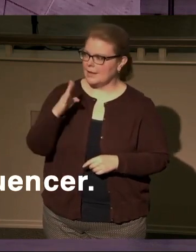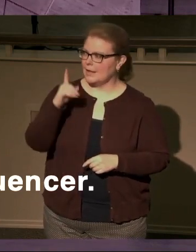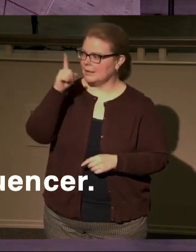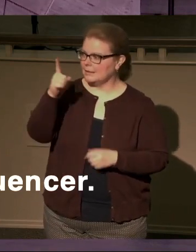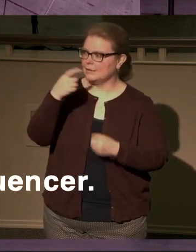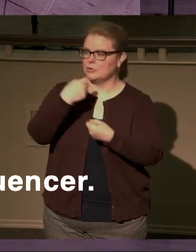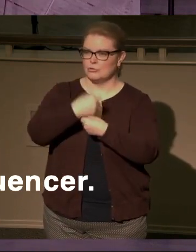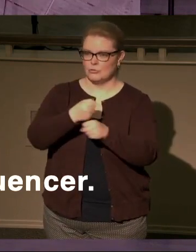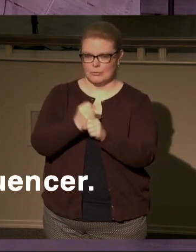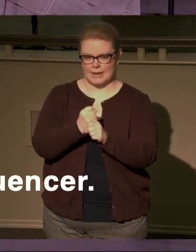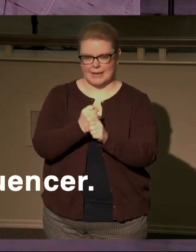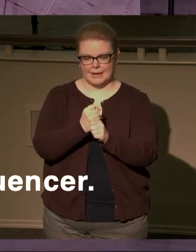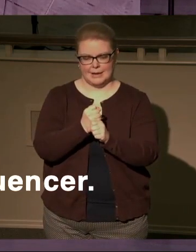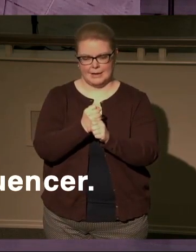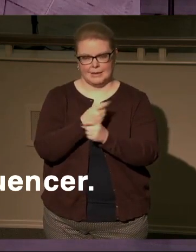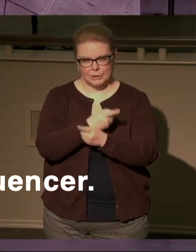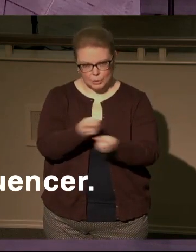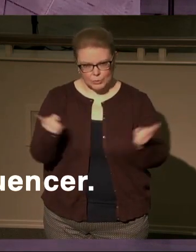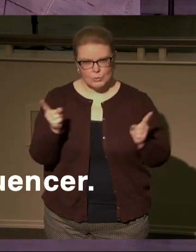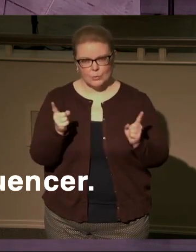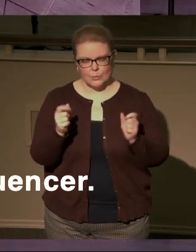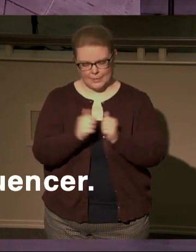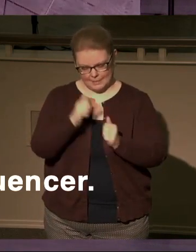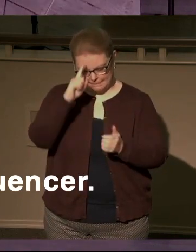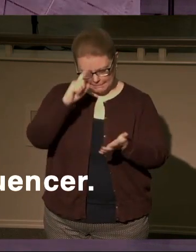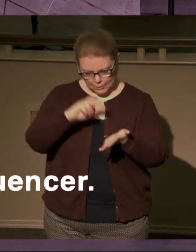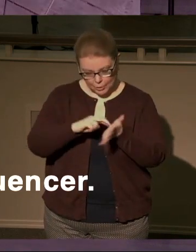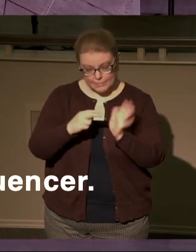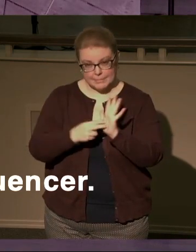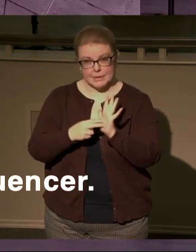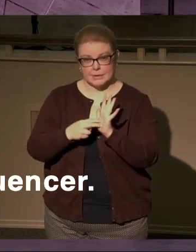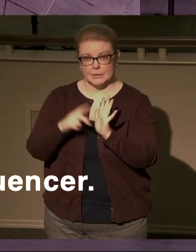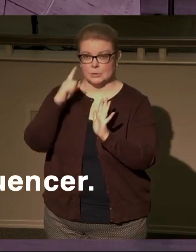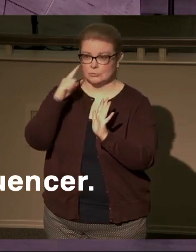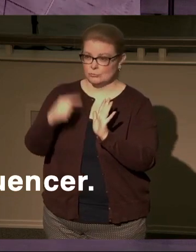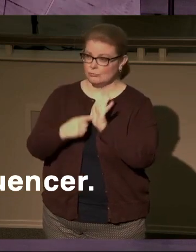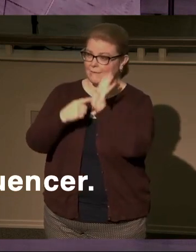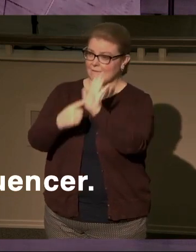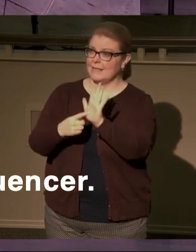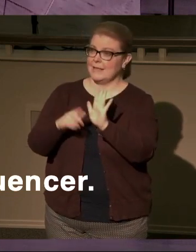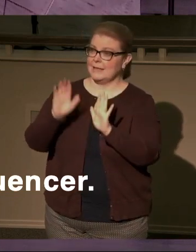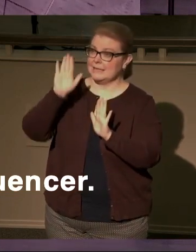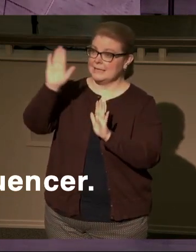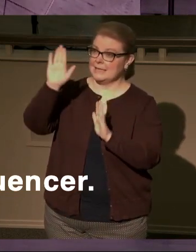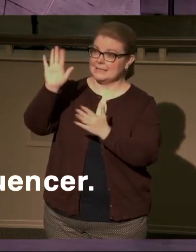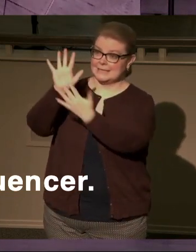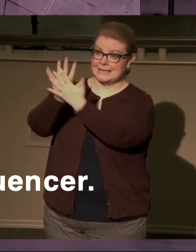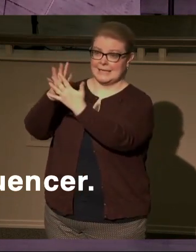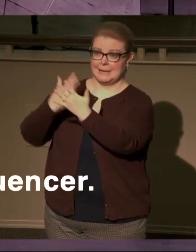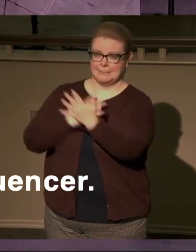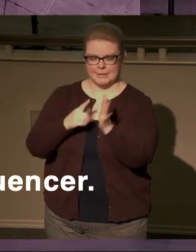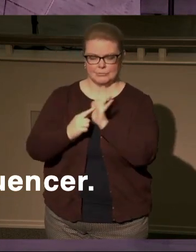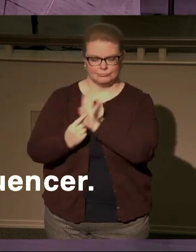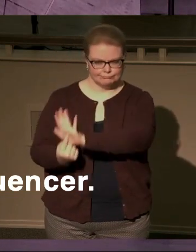you, purpose-built to reflect His image within this creation.